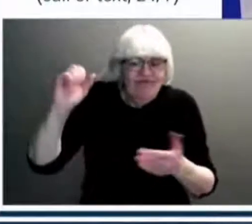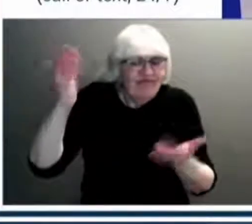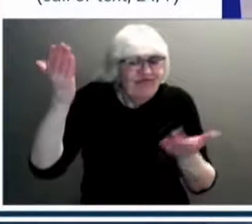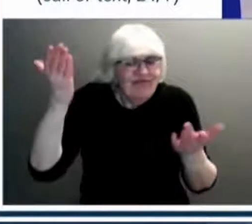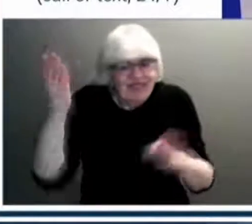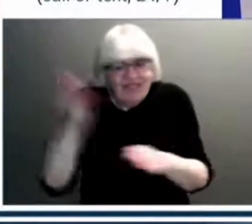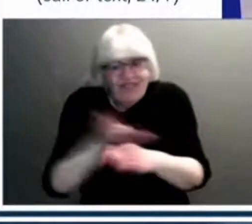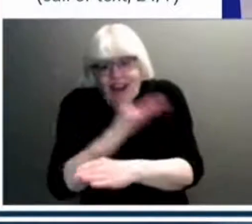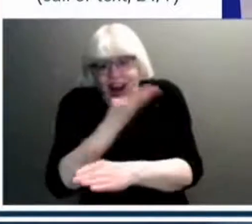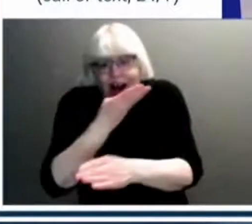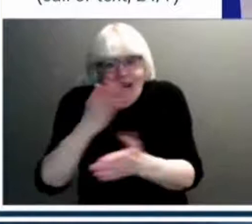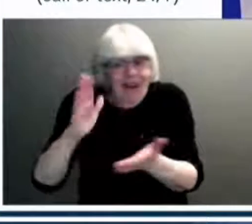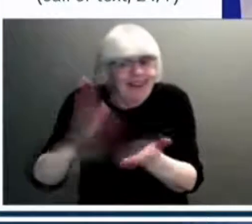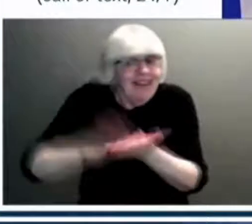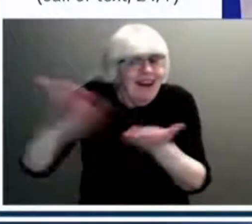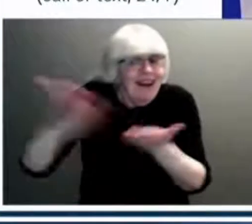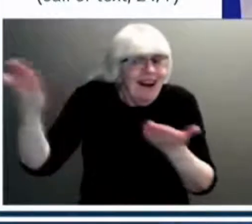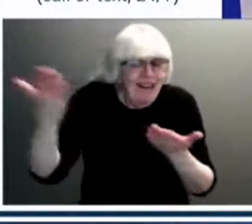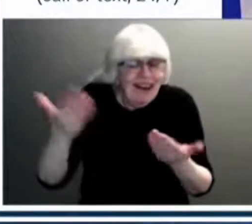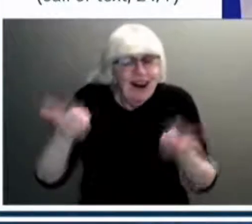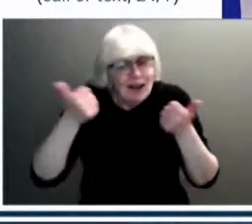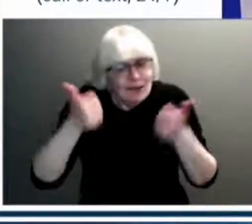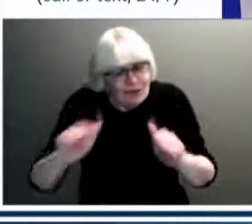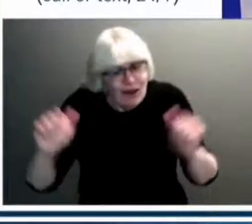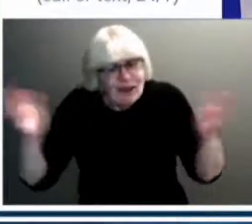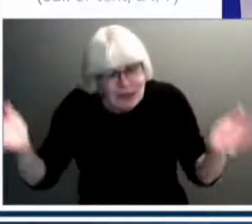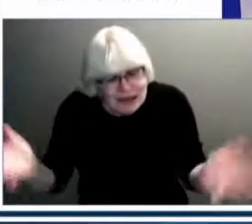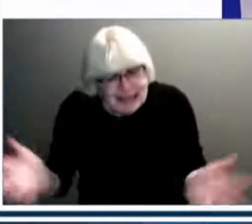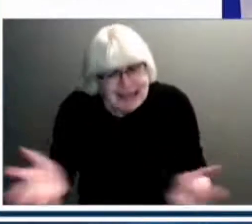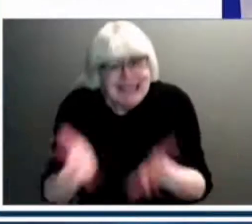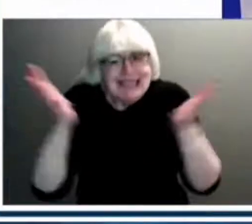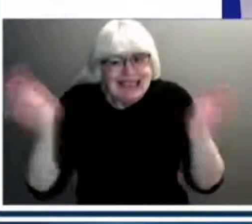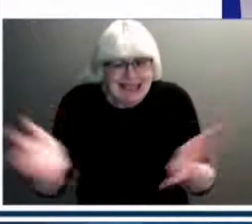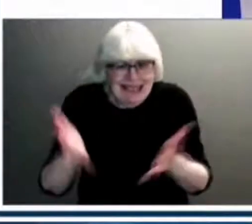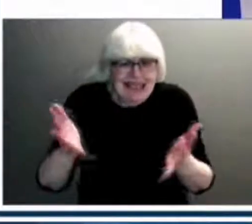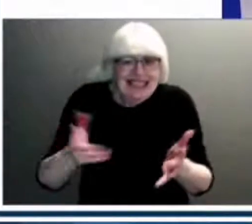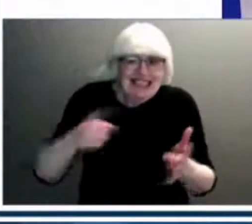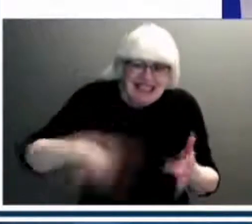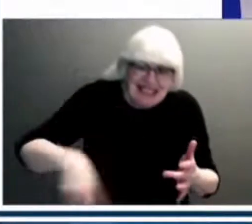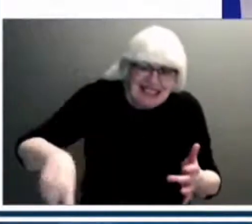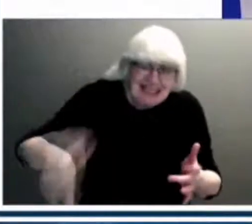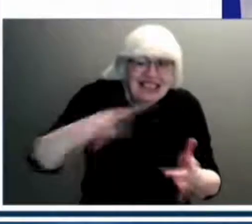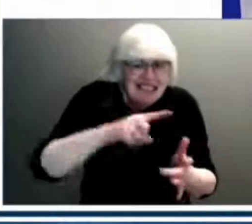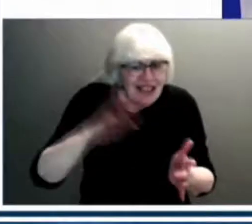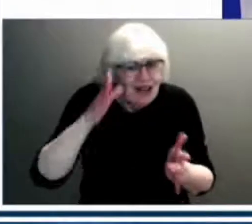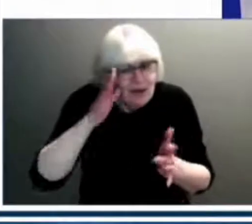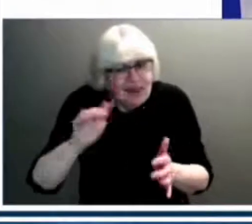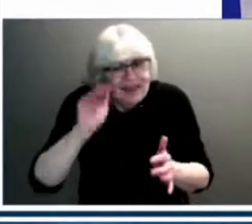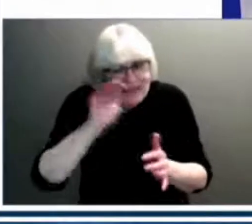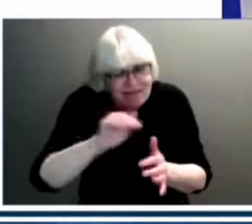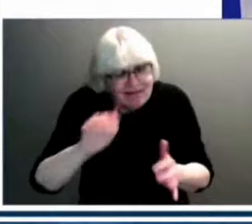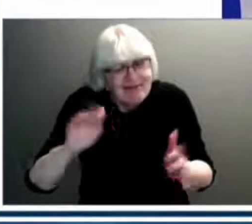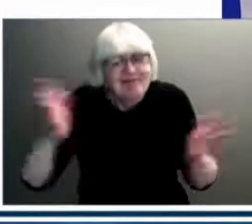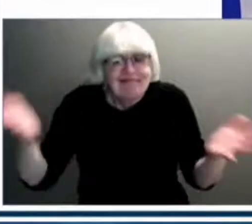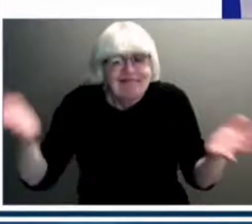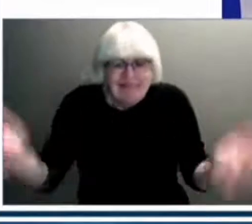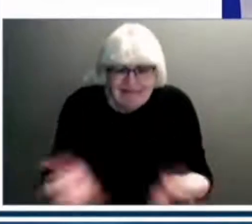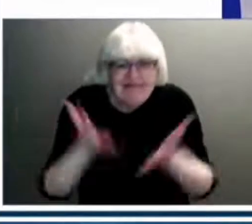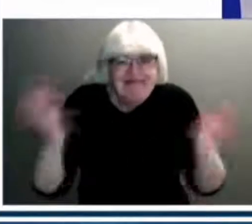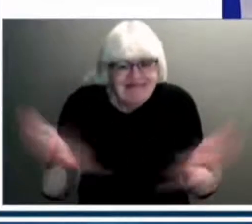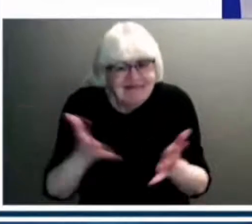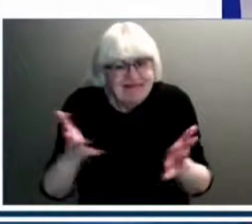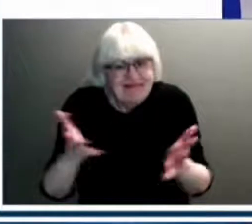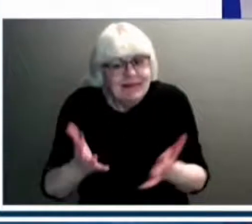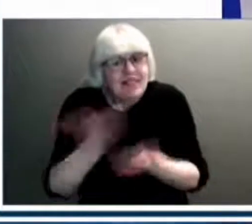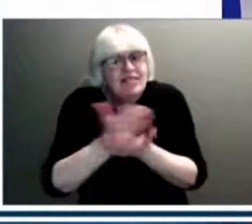get vaccinated. There will continue to be choice people make, but the choice to be not vaccinated has ramifications,